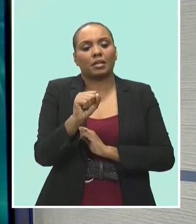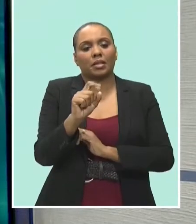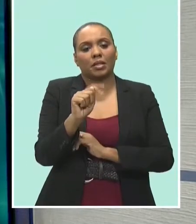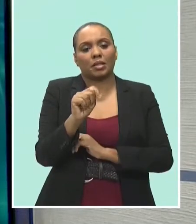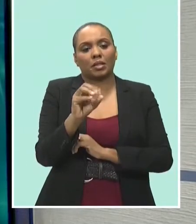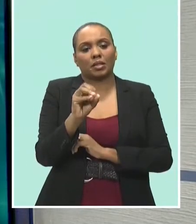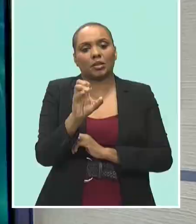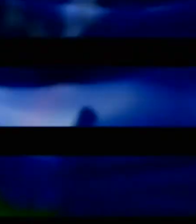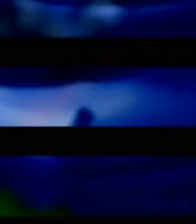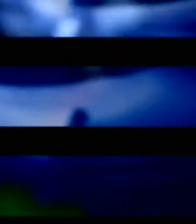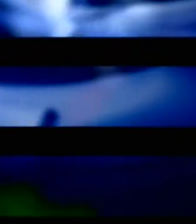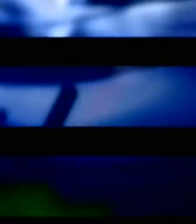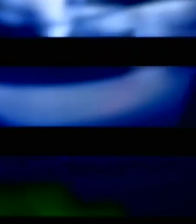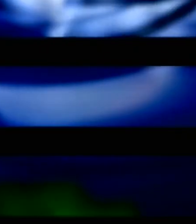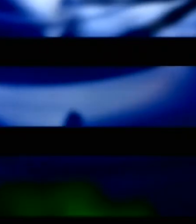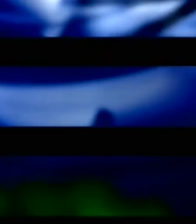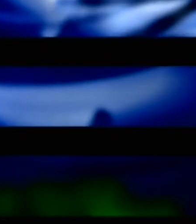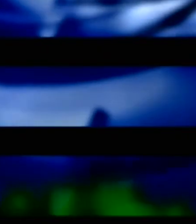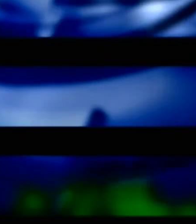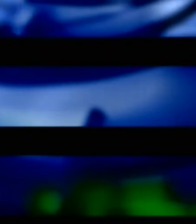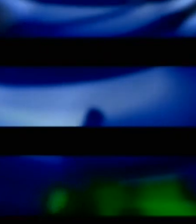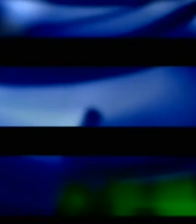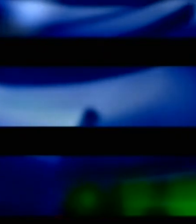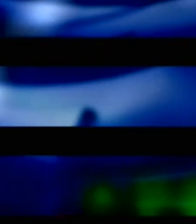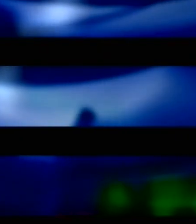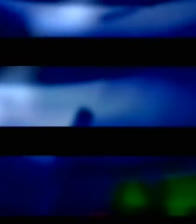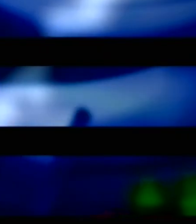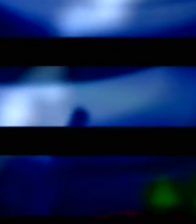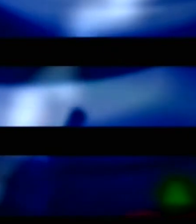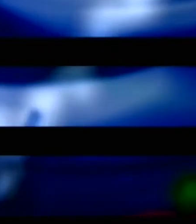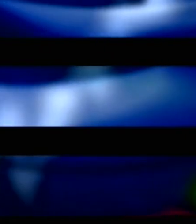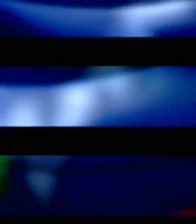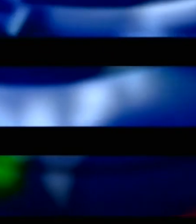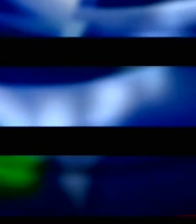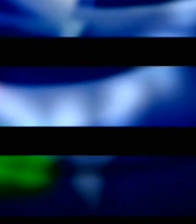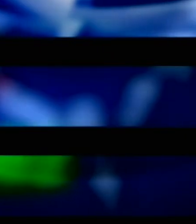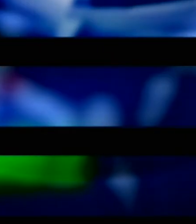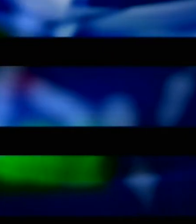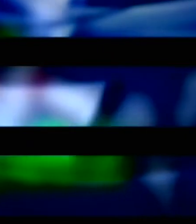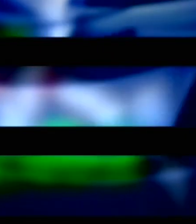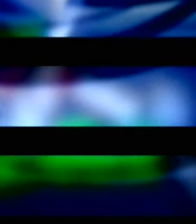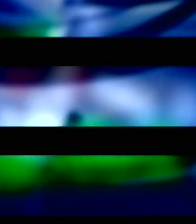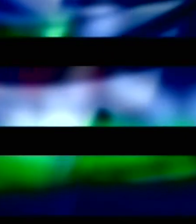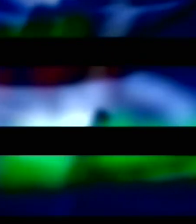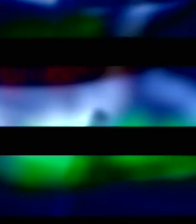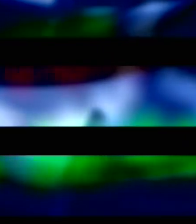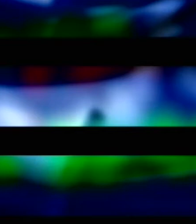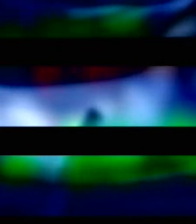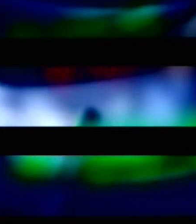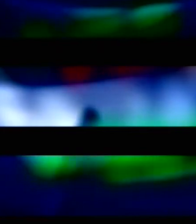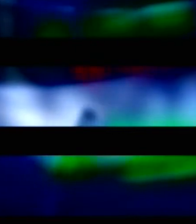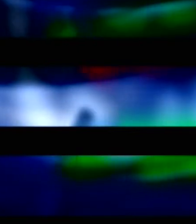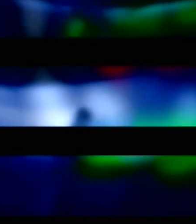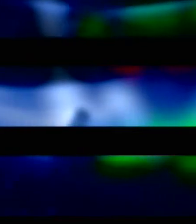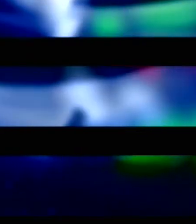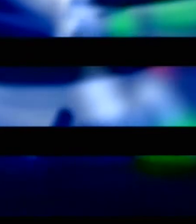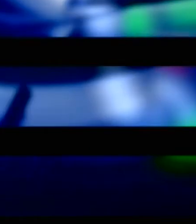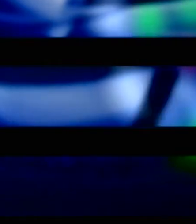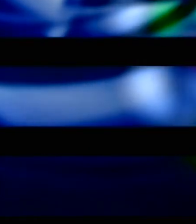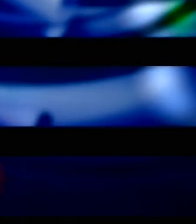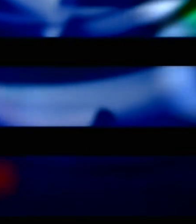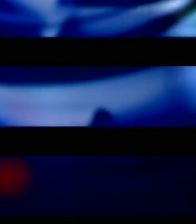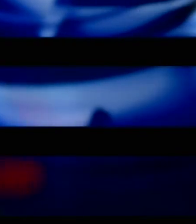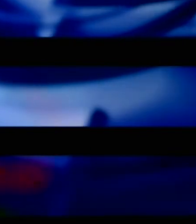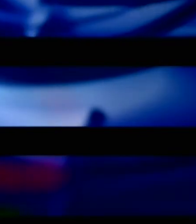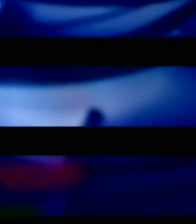region. In Jamaica, Wigton Windform Limited ordinary shares was the volume leader